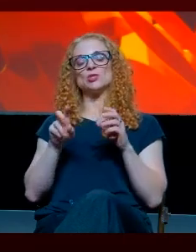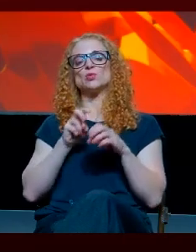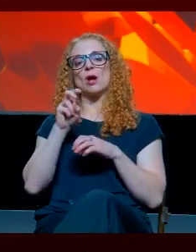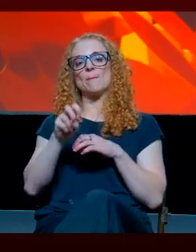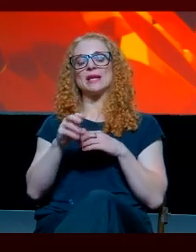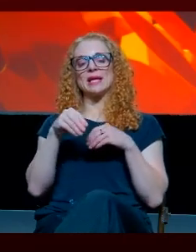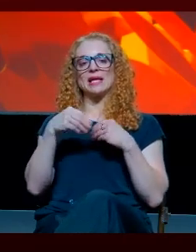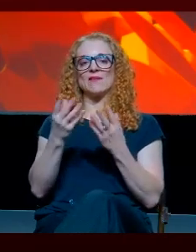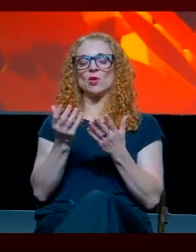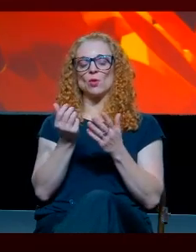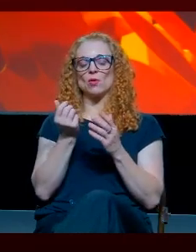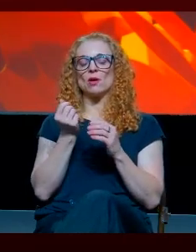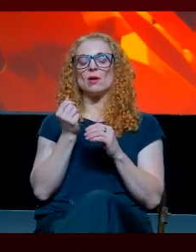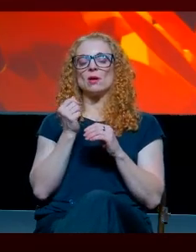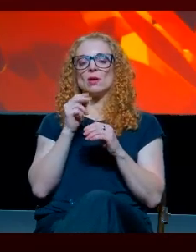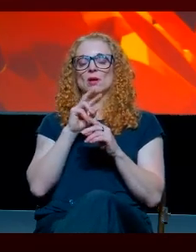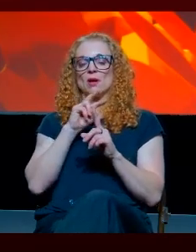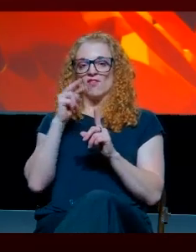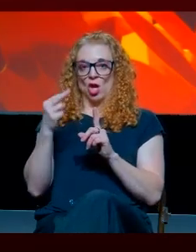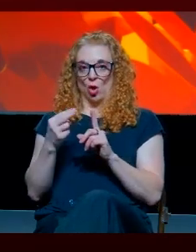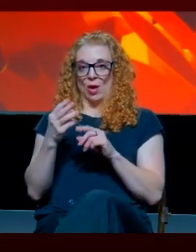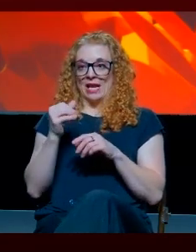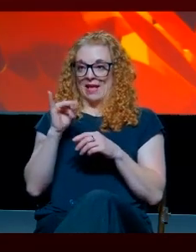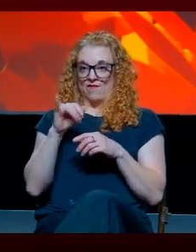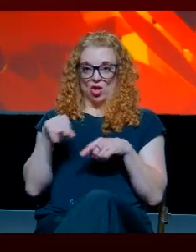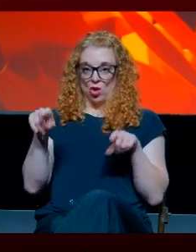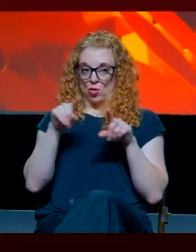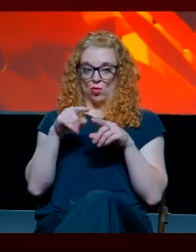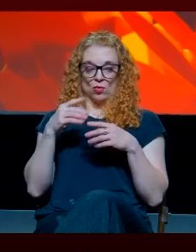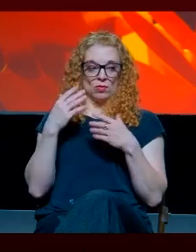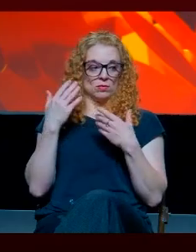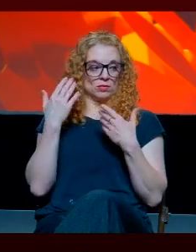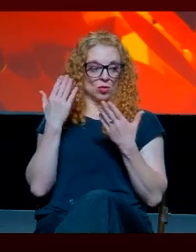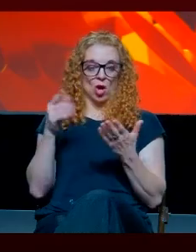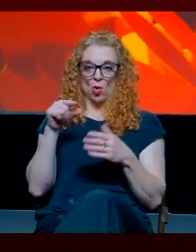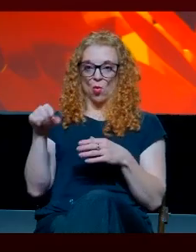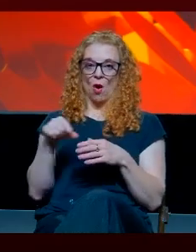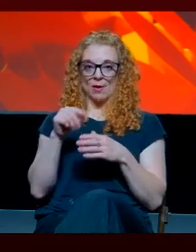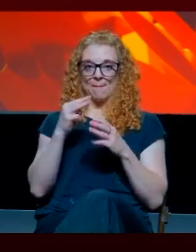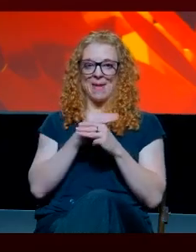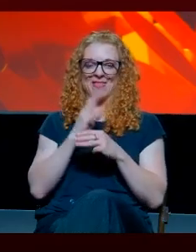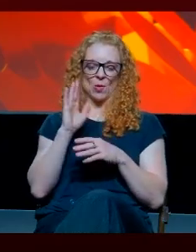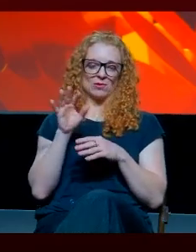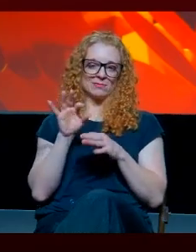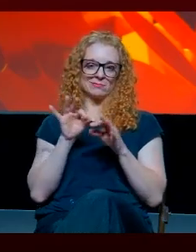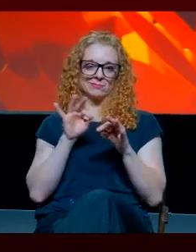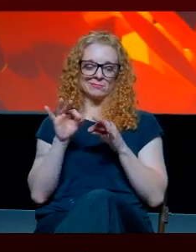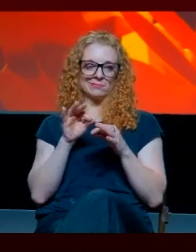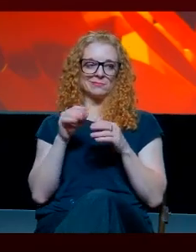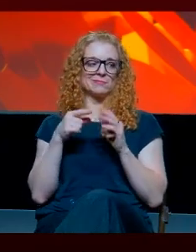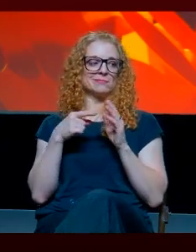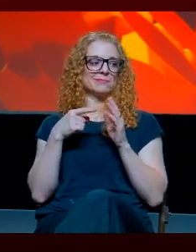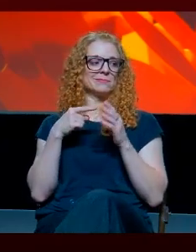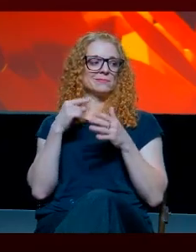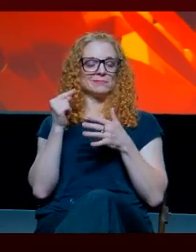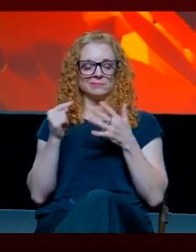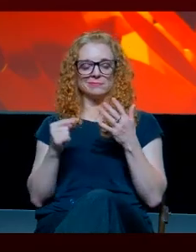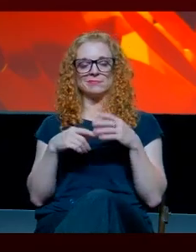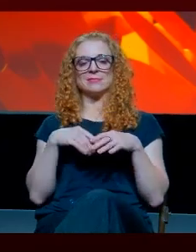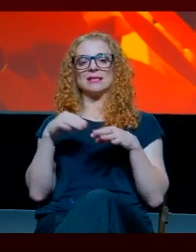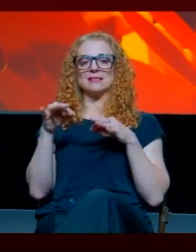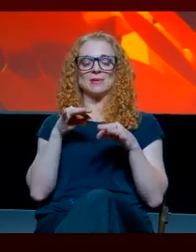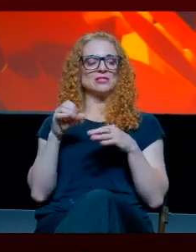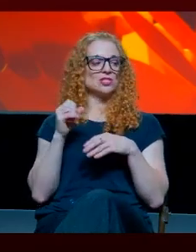give you a view, and for those that don't know quantum math, I'll give you a little bit of a high level. Essentially, you